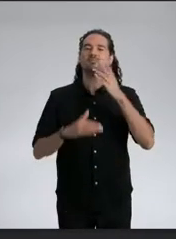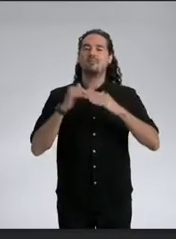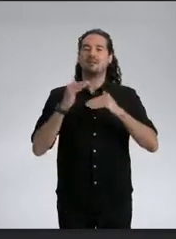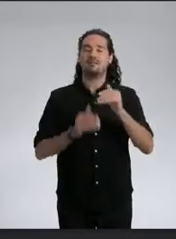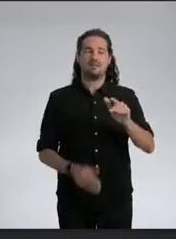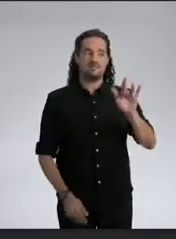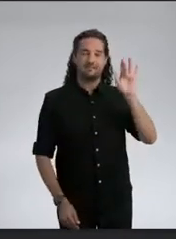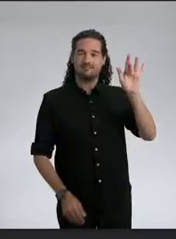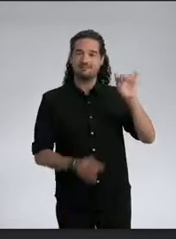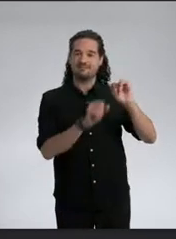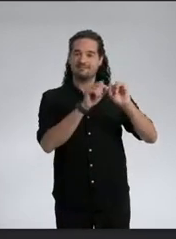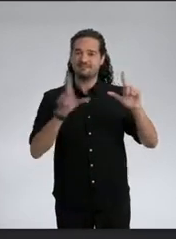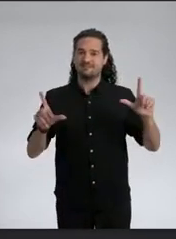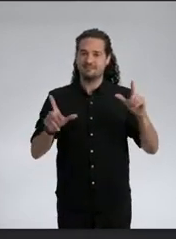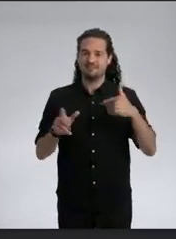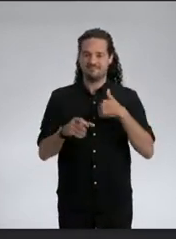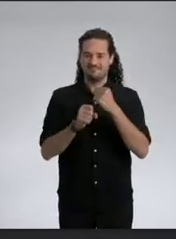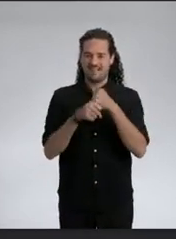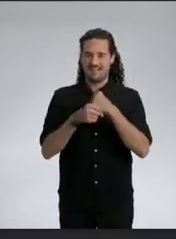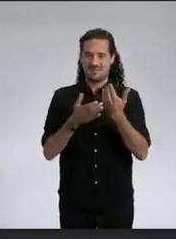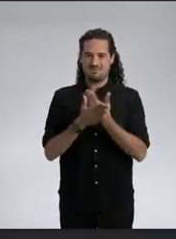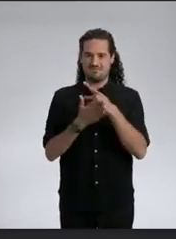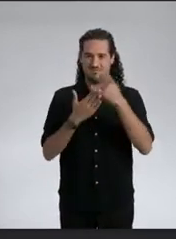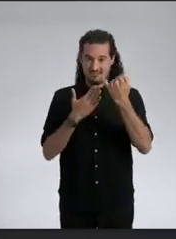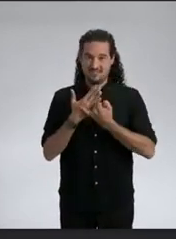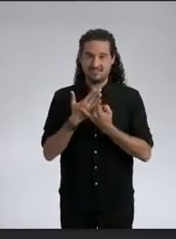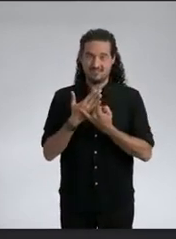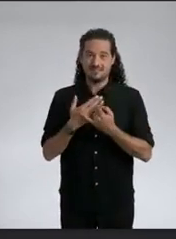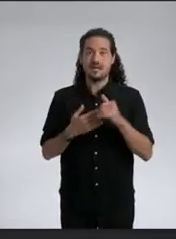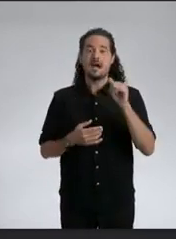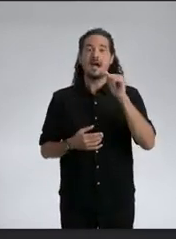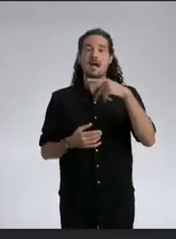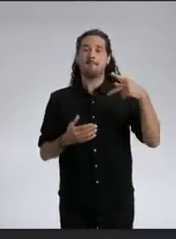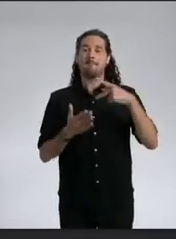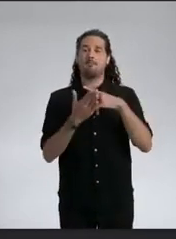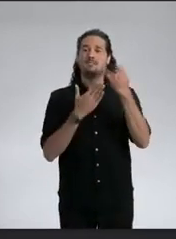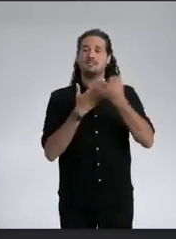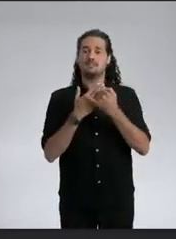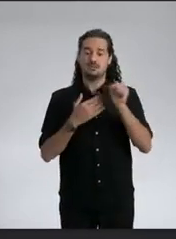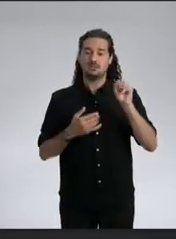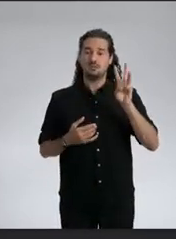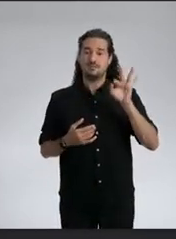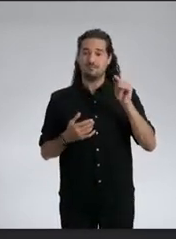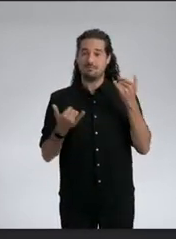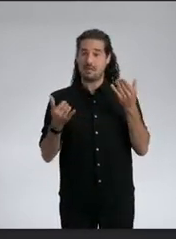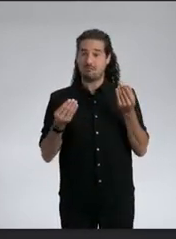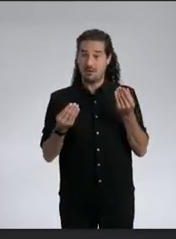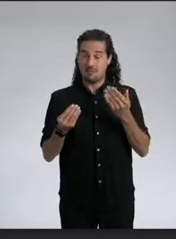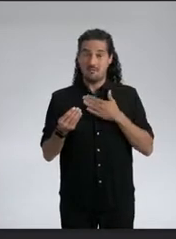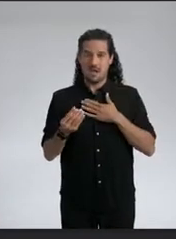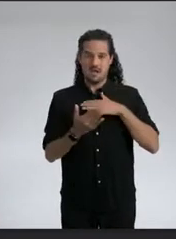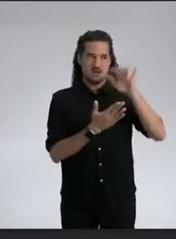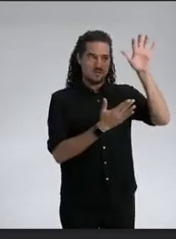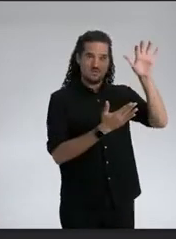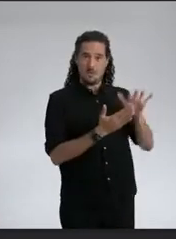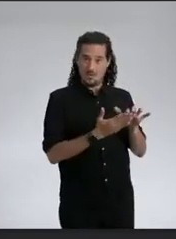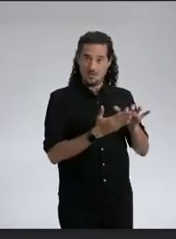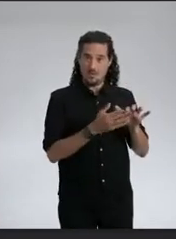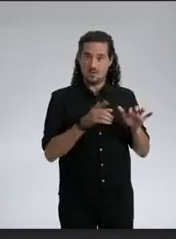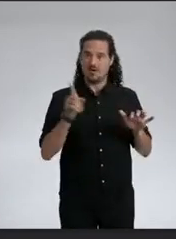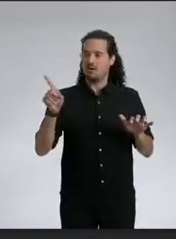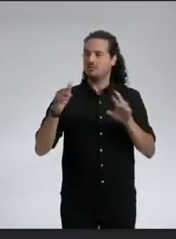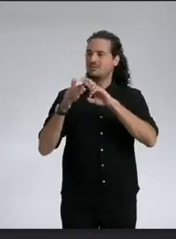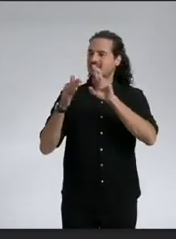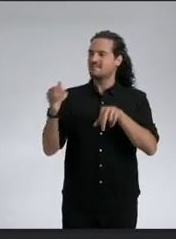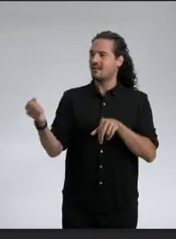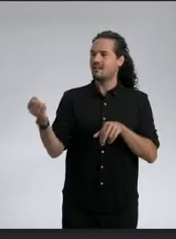I created. In an app project in Swift Playgrounds, my code is on the left and the result of my work is on the right, just like I'm used